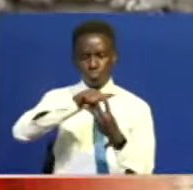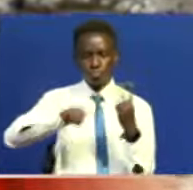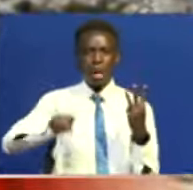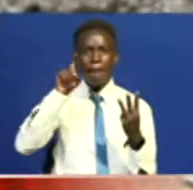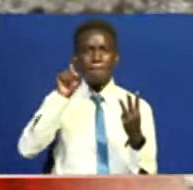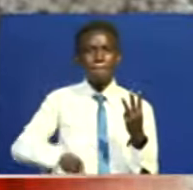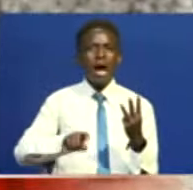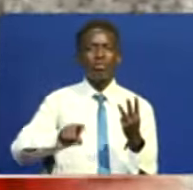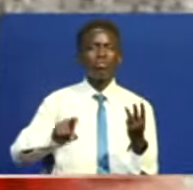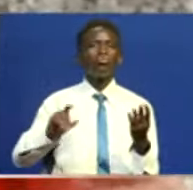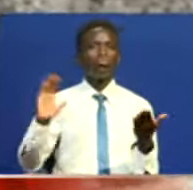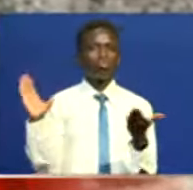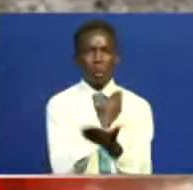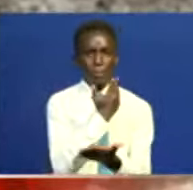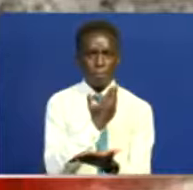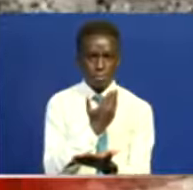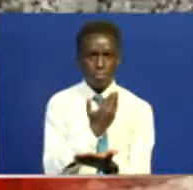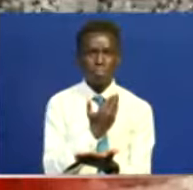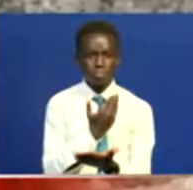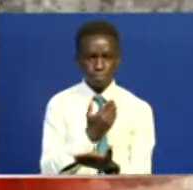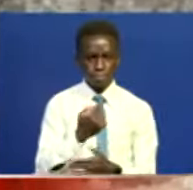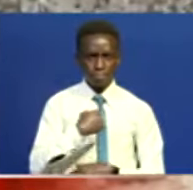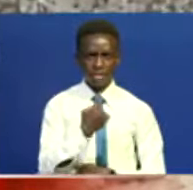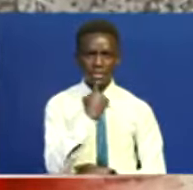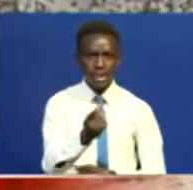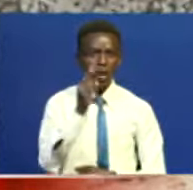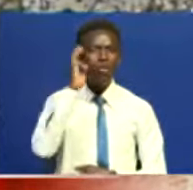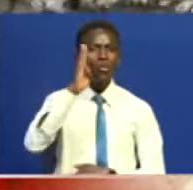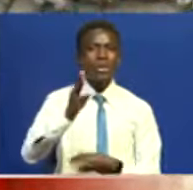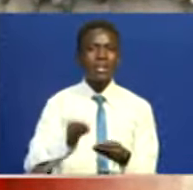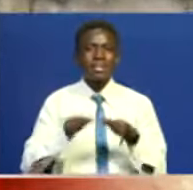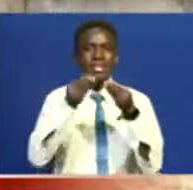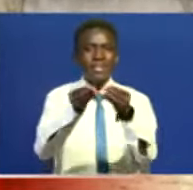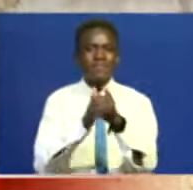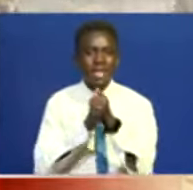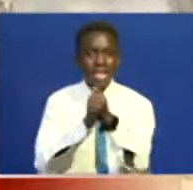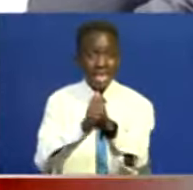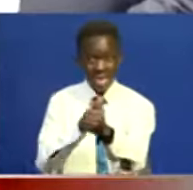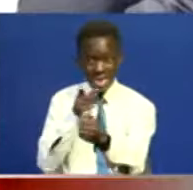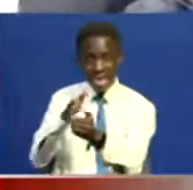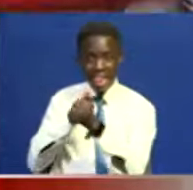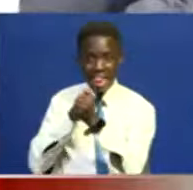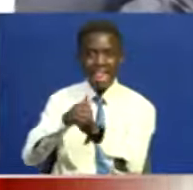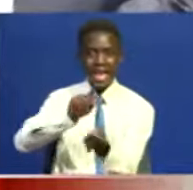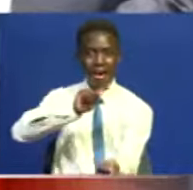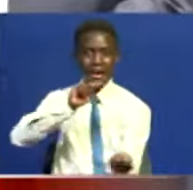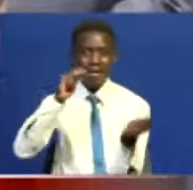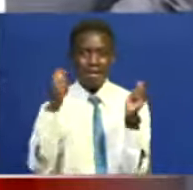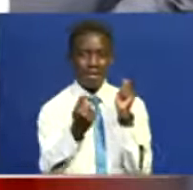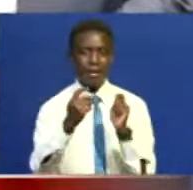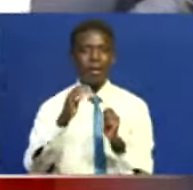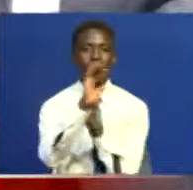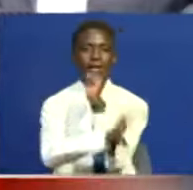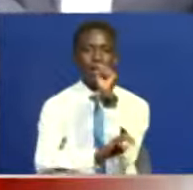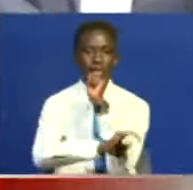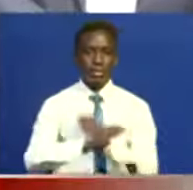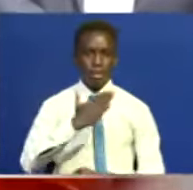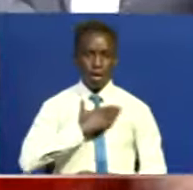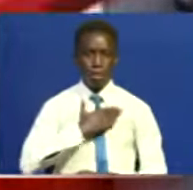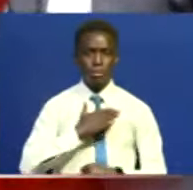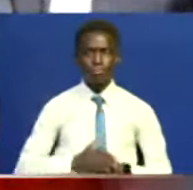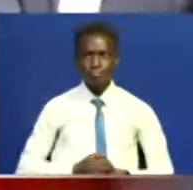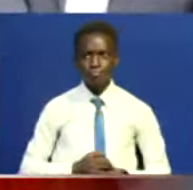have said we are going to provide the leadership that will transform our country. The second challenge, Your Excellency,